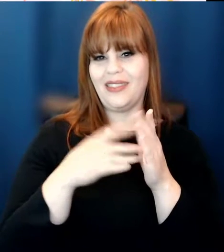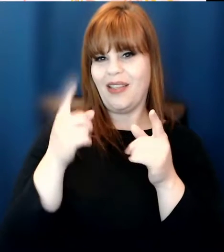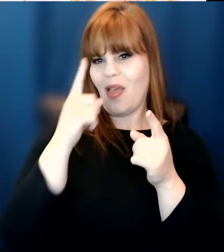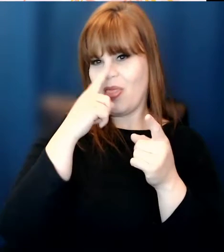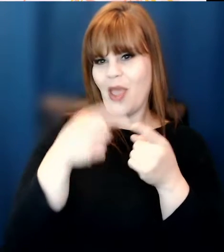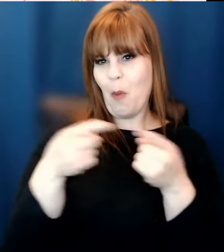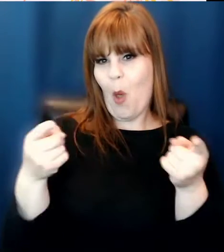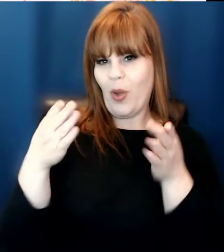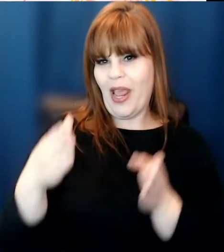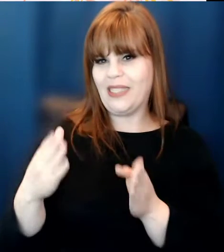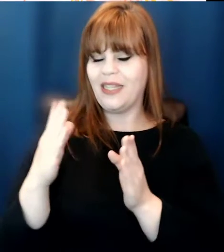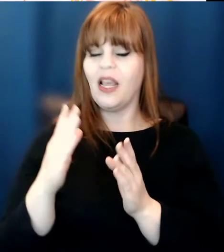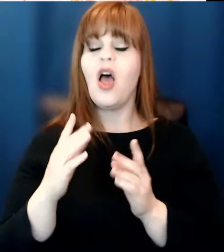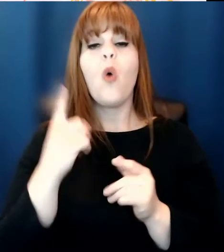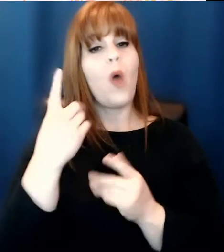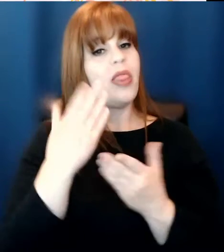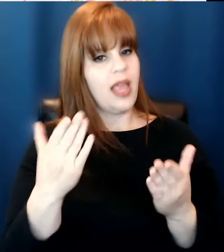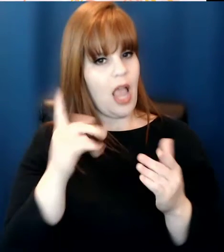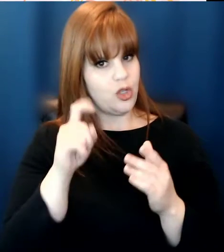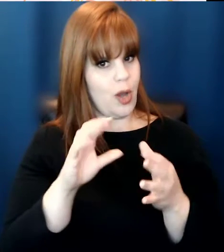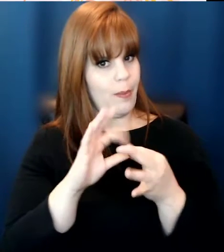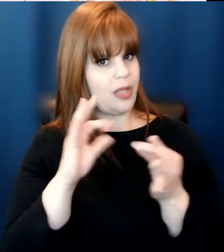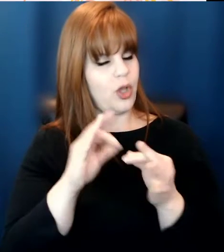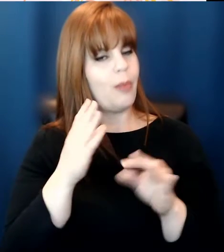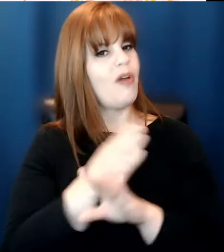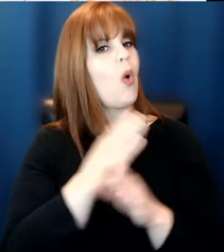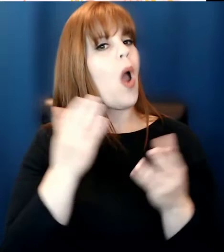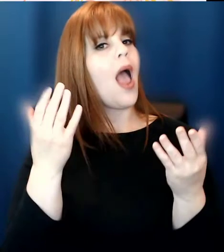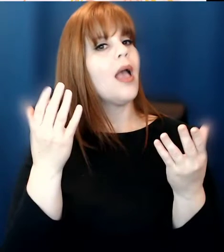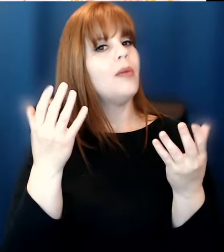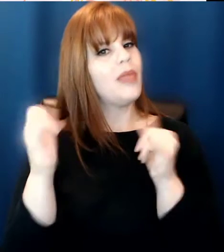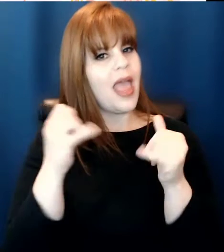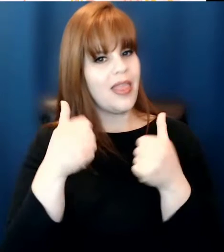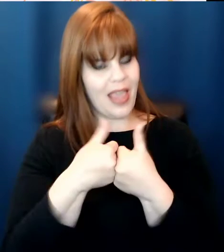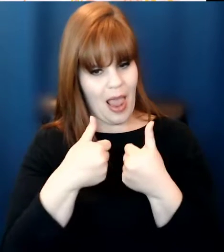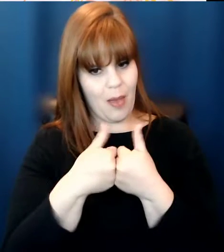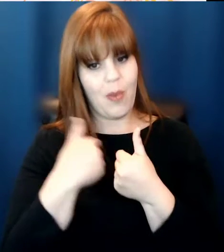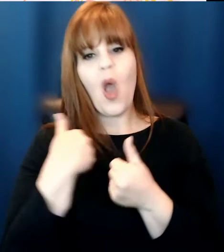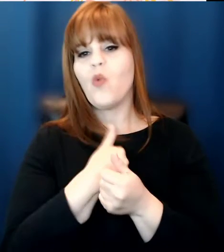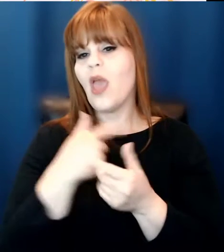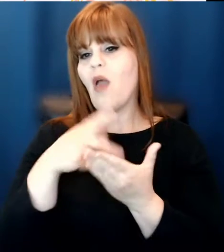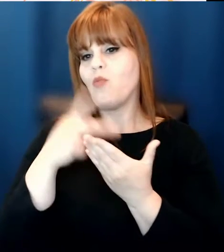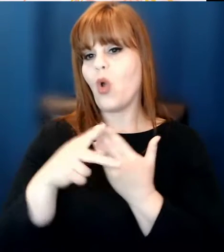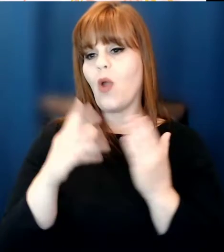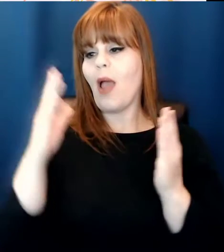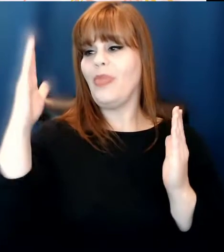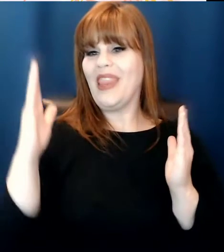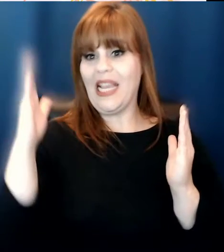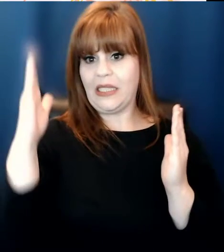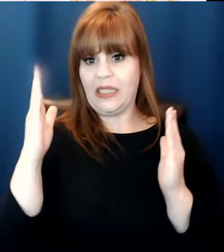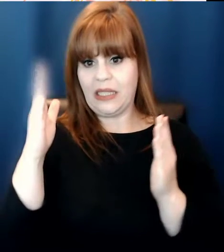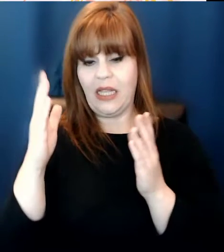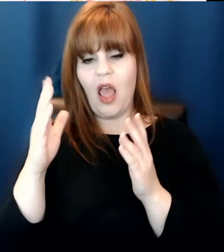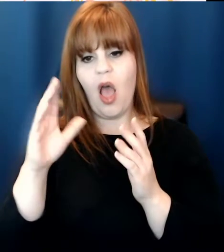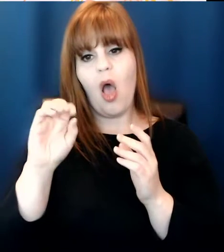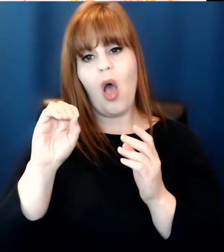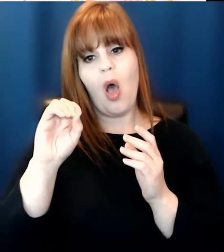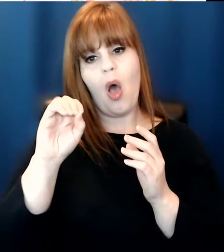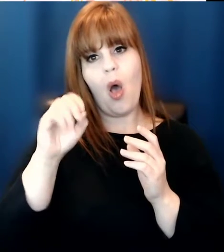And one thing I should mention before I play the game, we've programmed this opponent to be actually impossible to